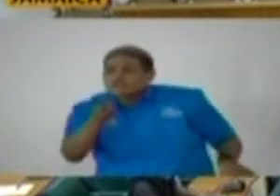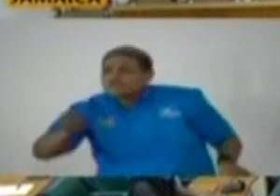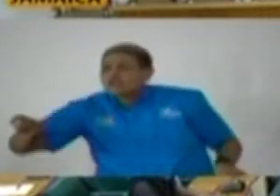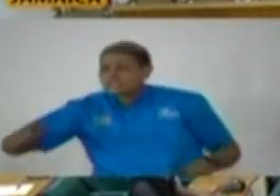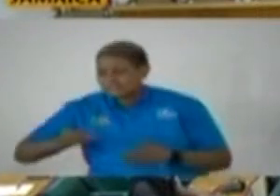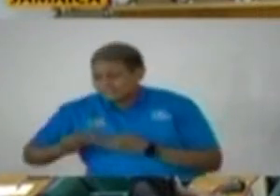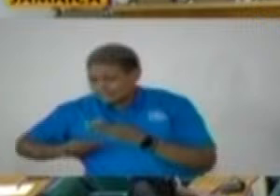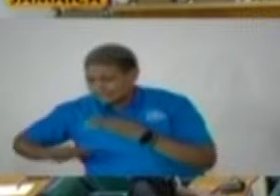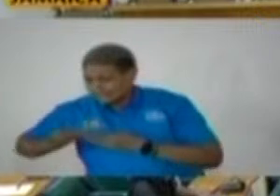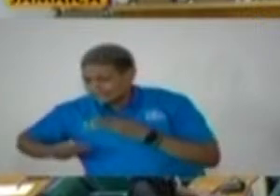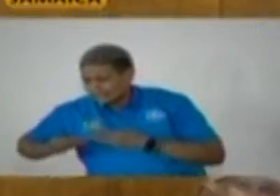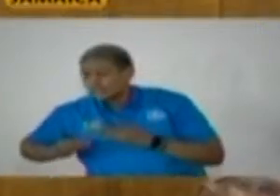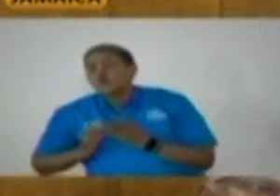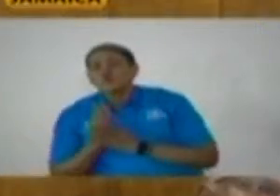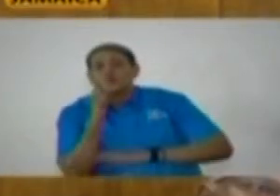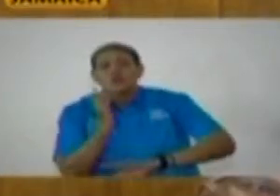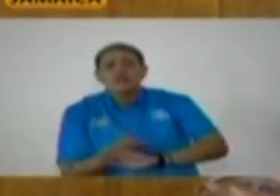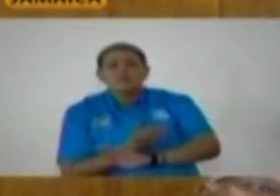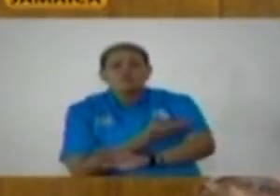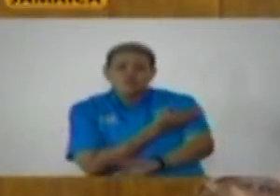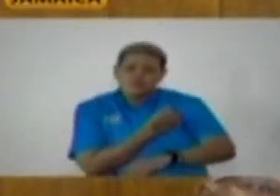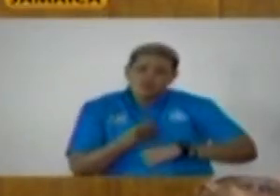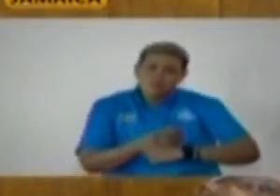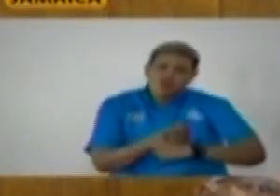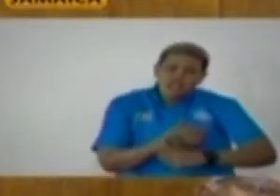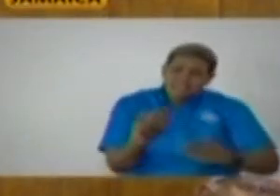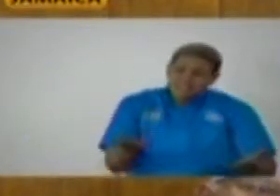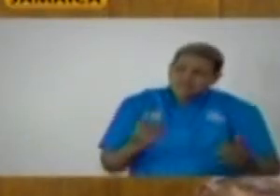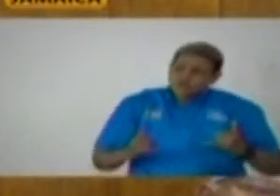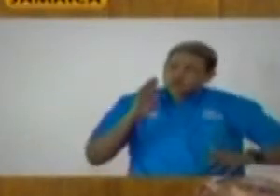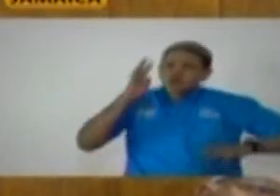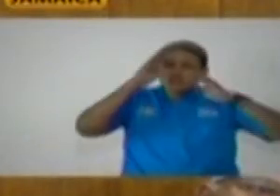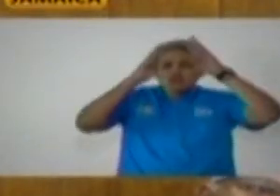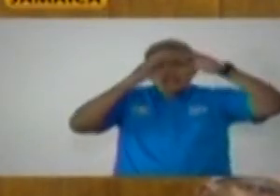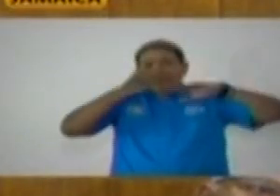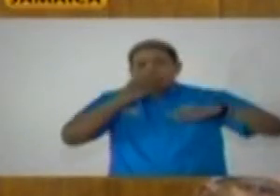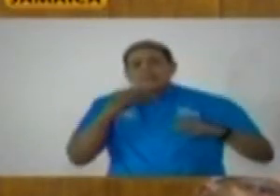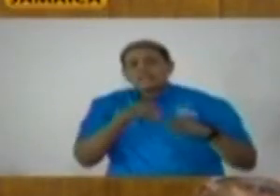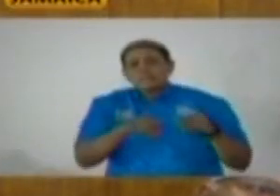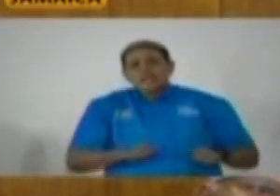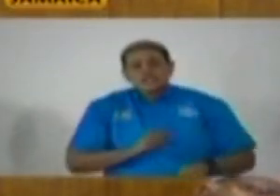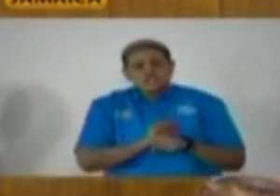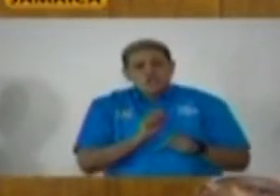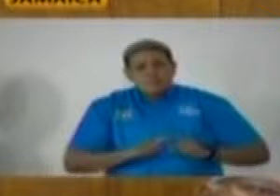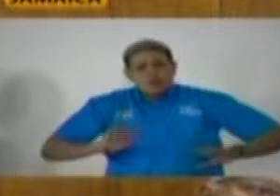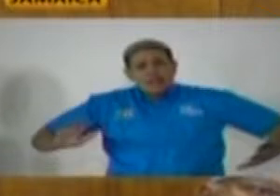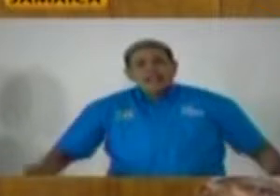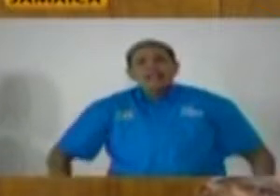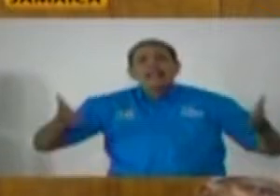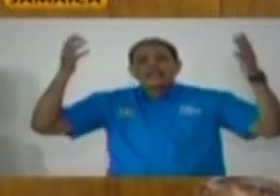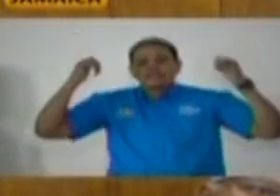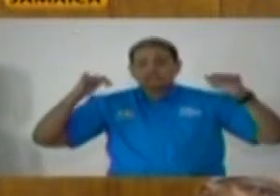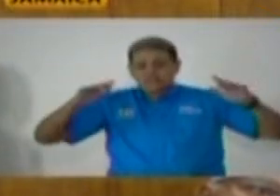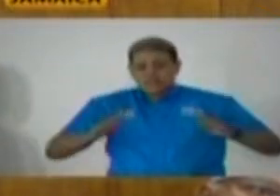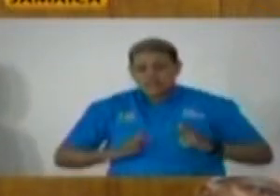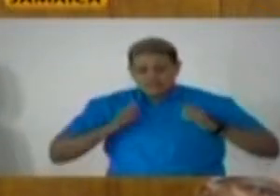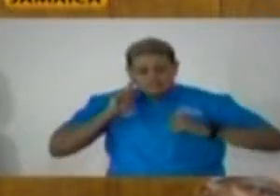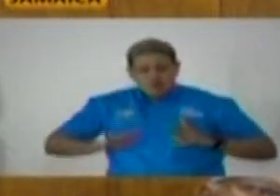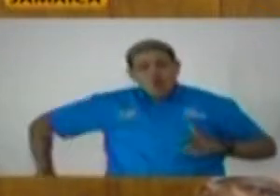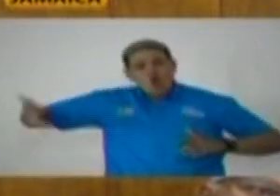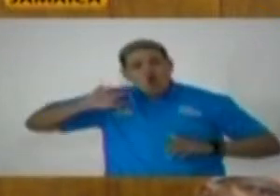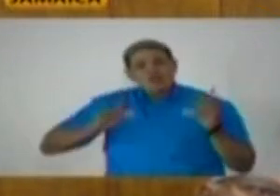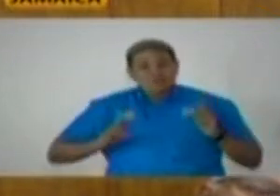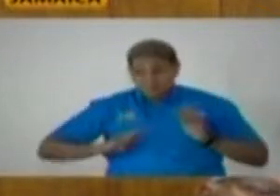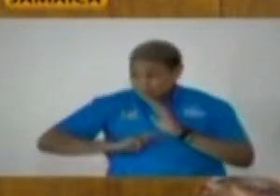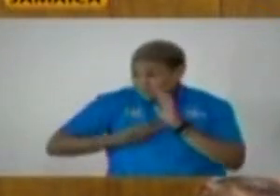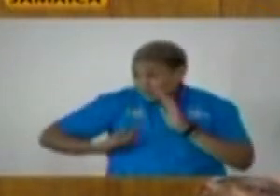economy through improved productivity, which will create better paying jobs and lift the standard of living for all our people.